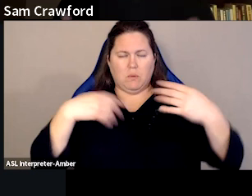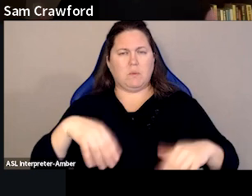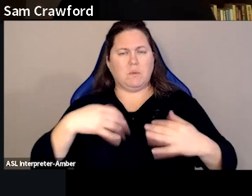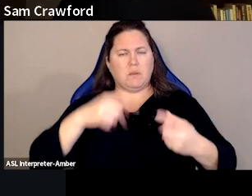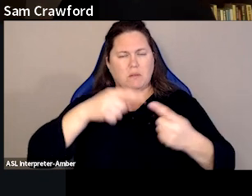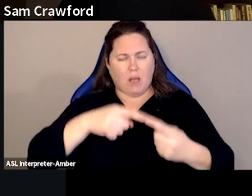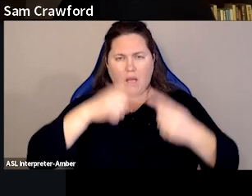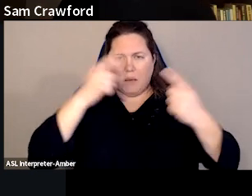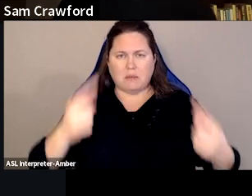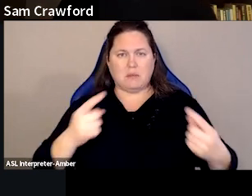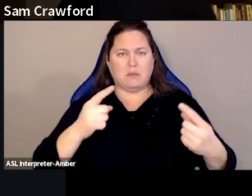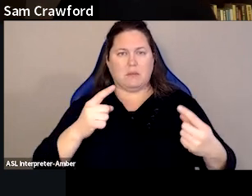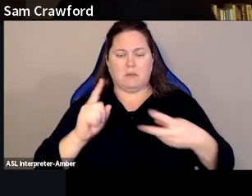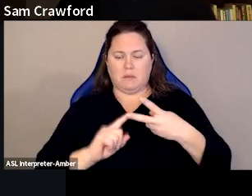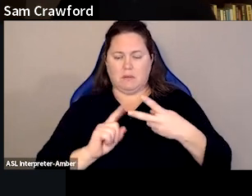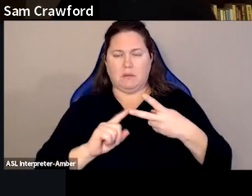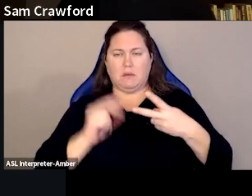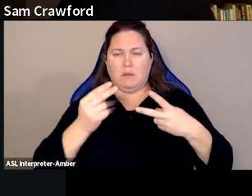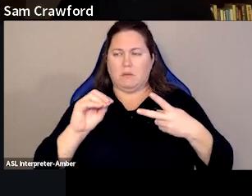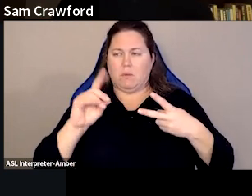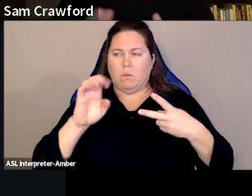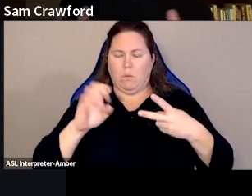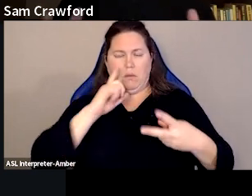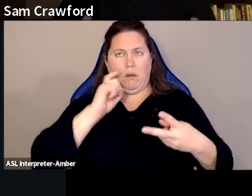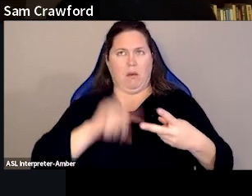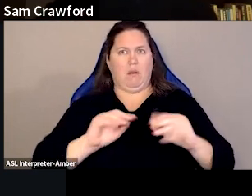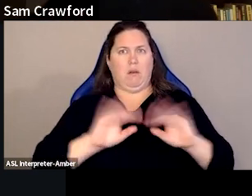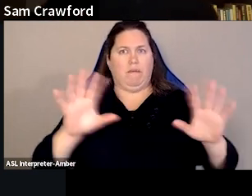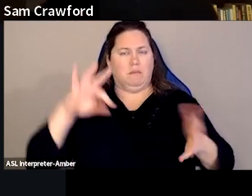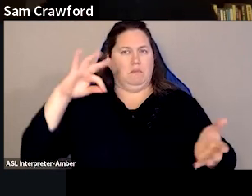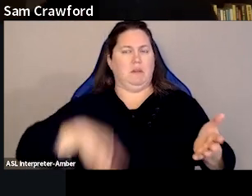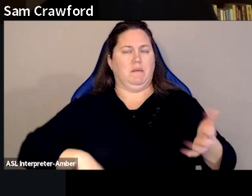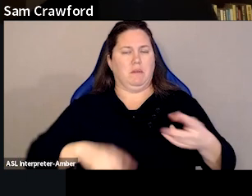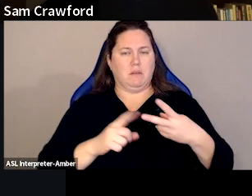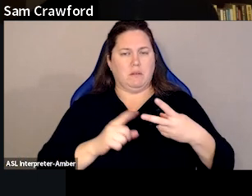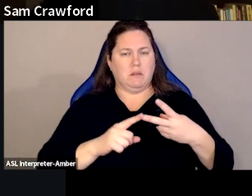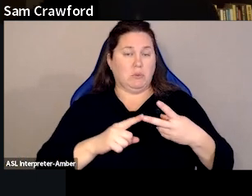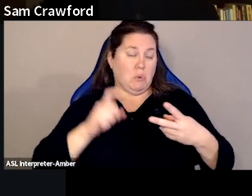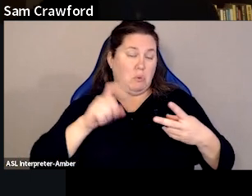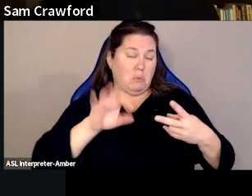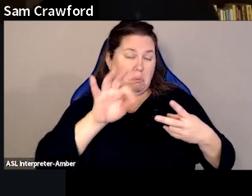potential benefit that no code offers, and it presents why it's at least worth some consideration.